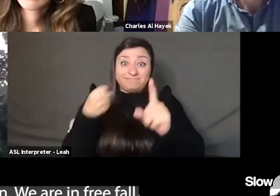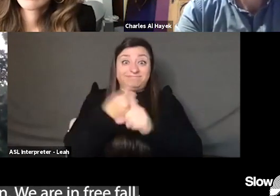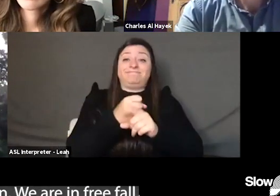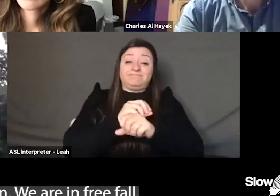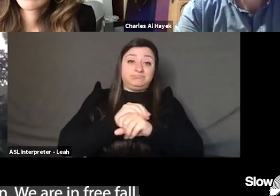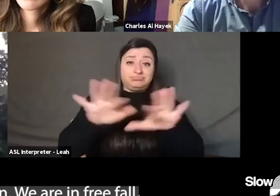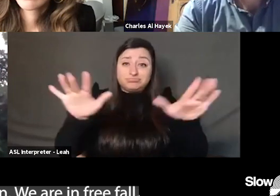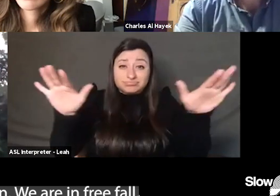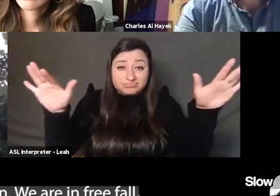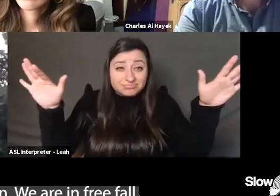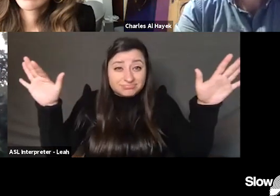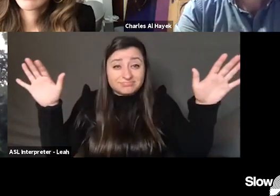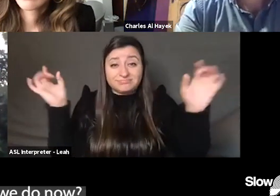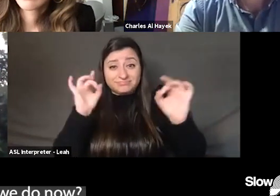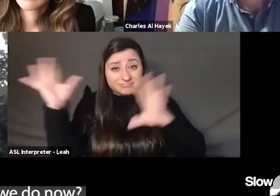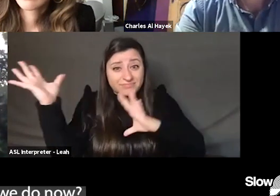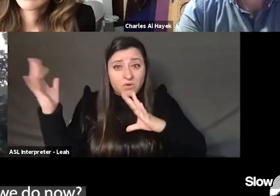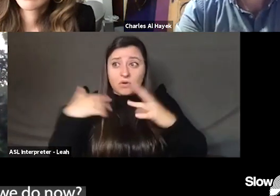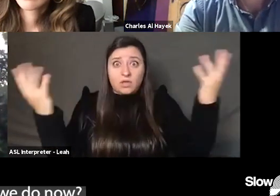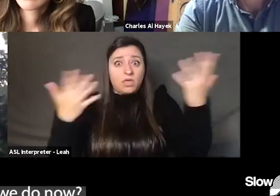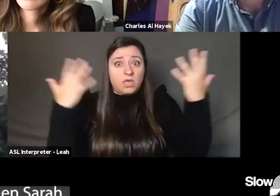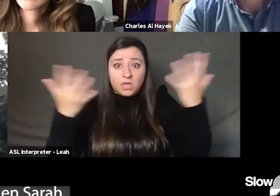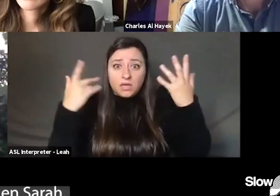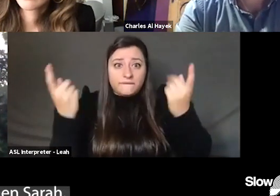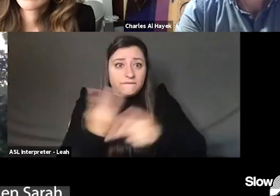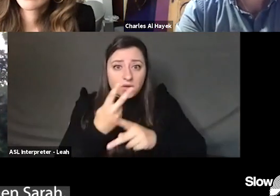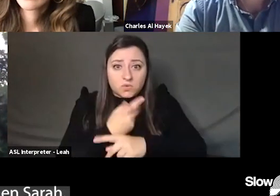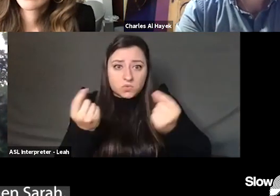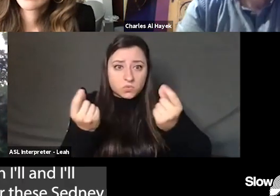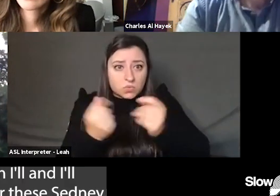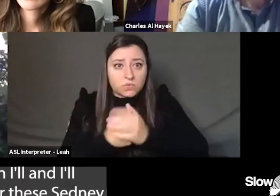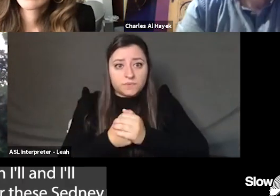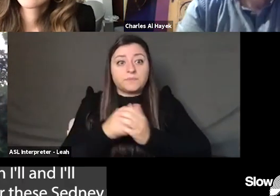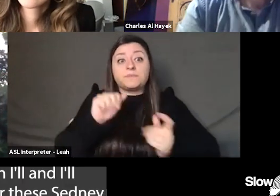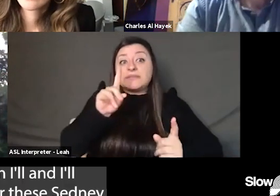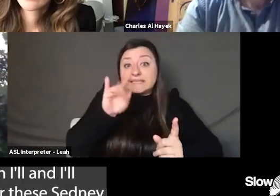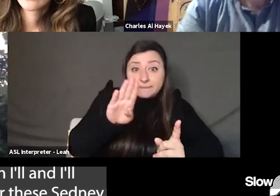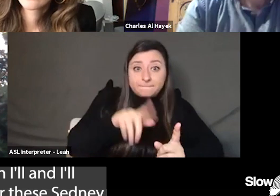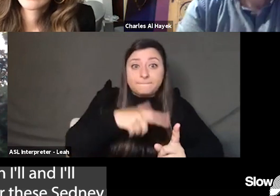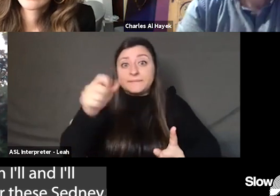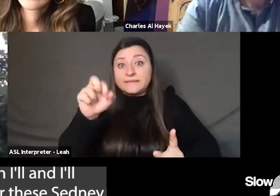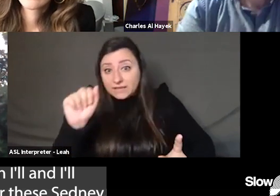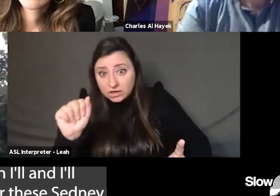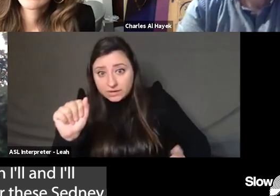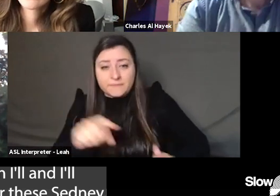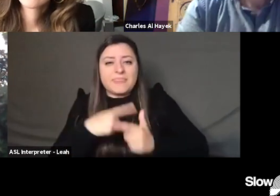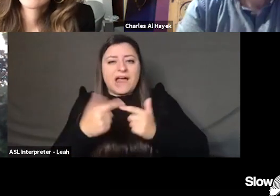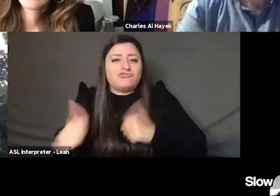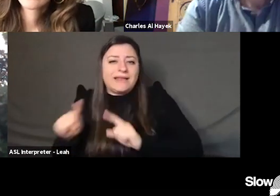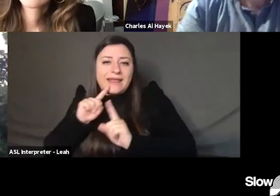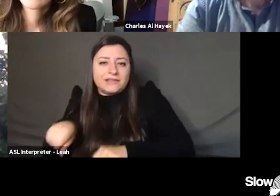shit has hit the fan. We are in a free fall. What do we do now? Adib, then Sarah, and then I'll try to answer these